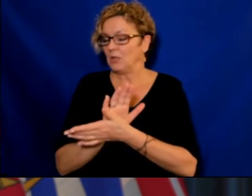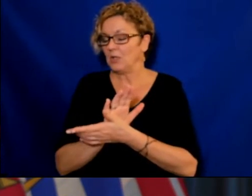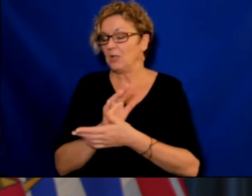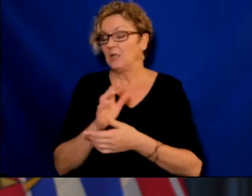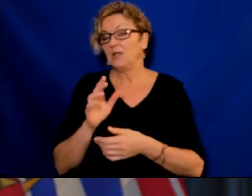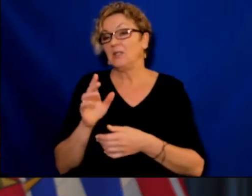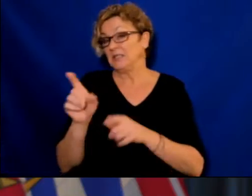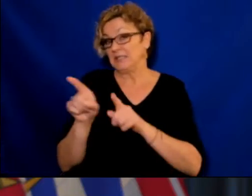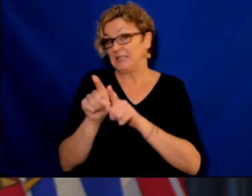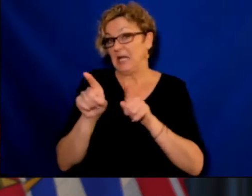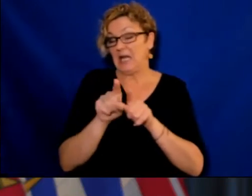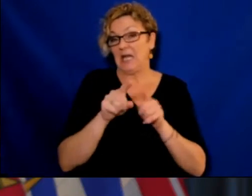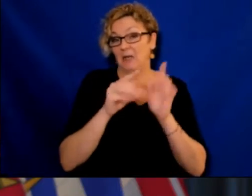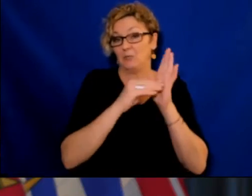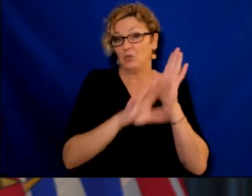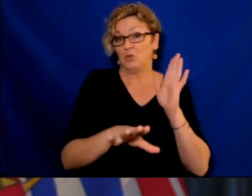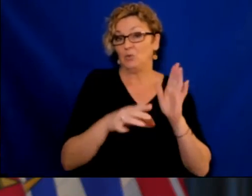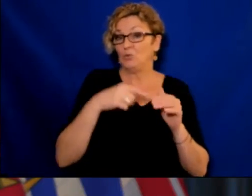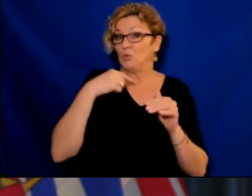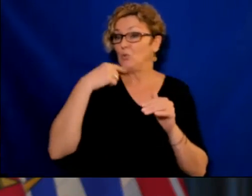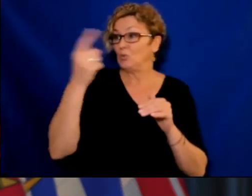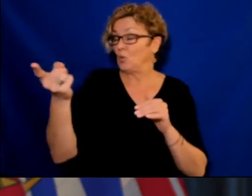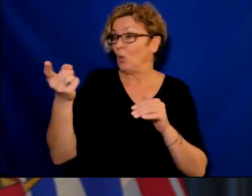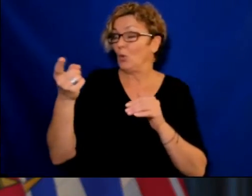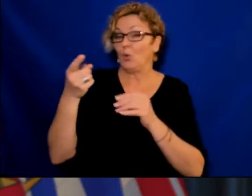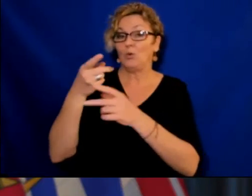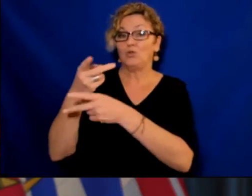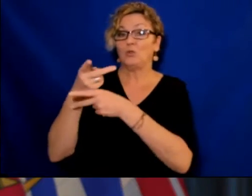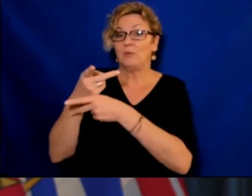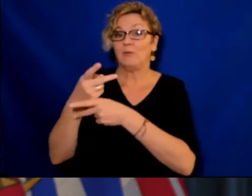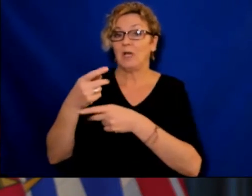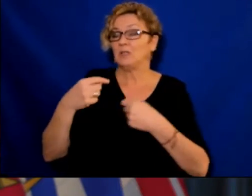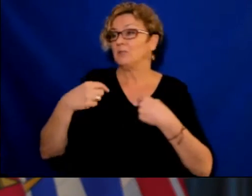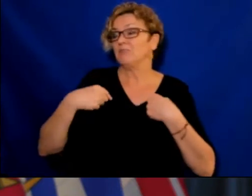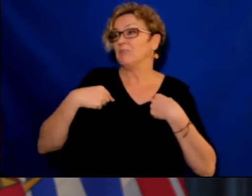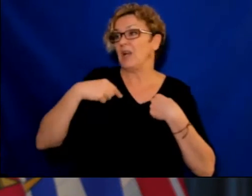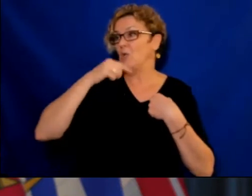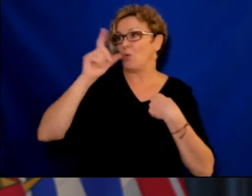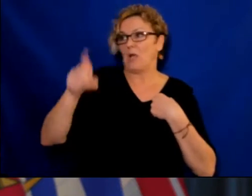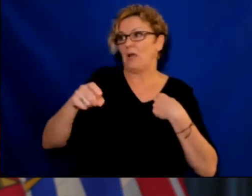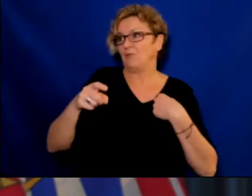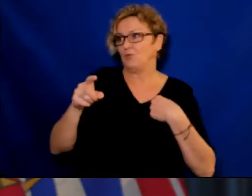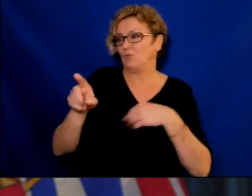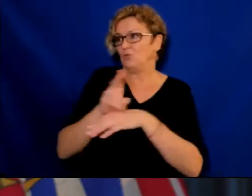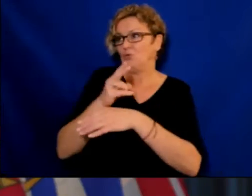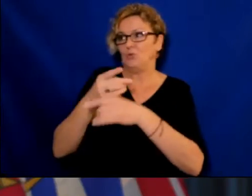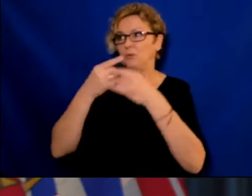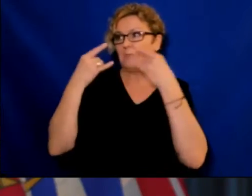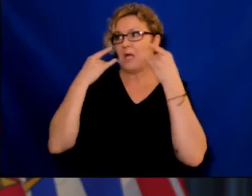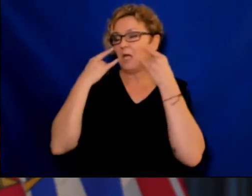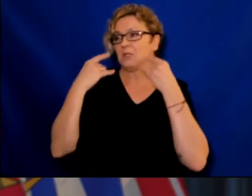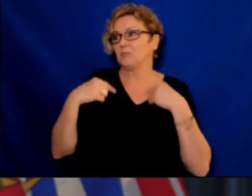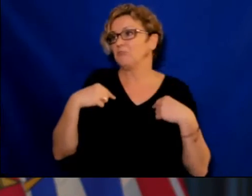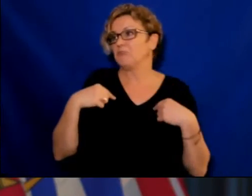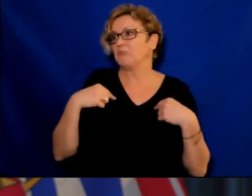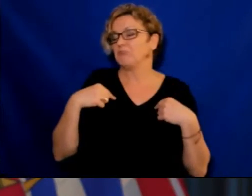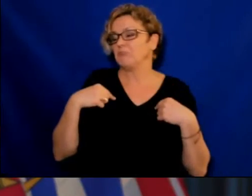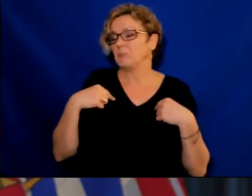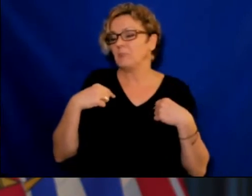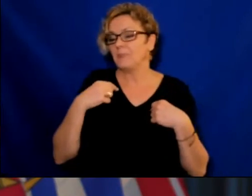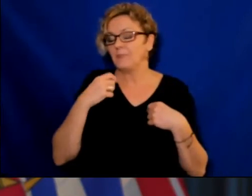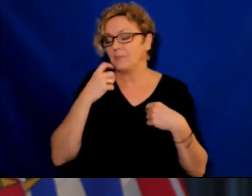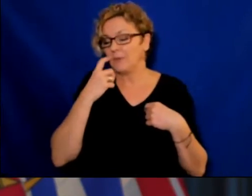wasn't going to. Well, it's hard to comment on what somebody might have told somebody who might have told